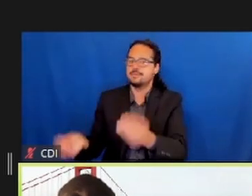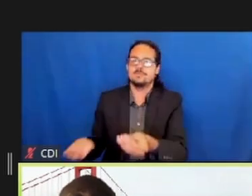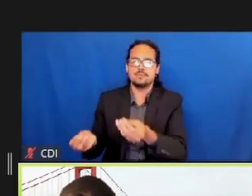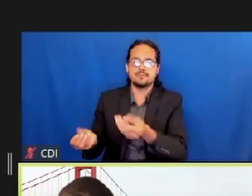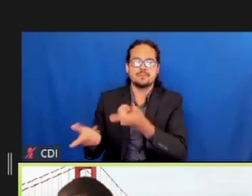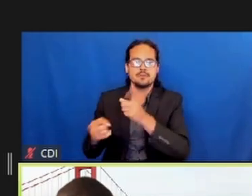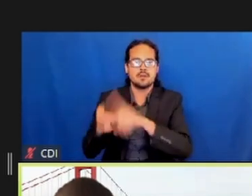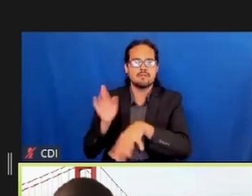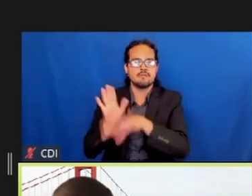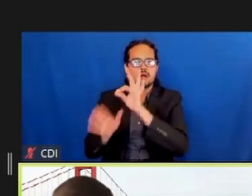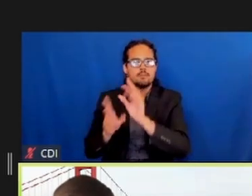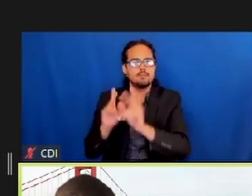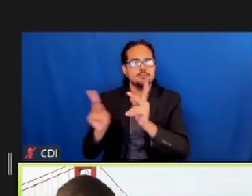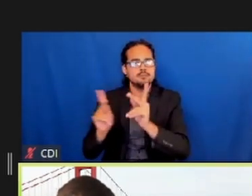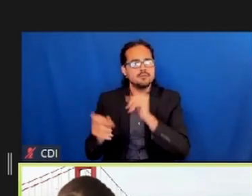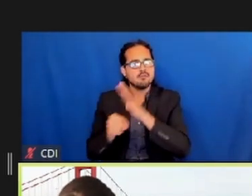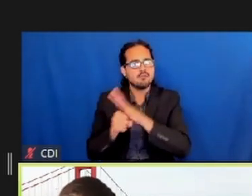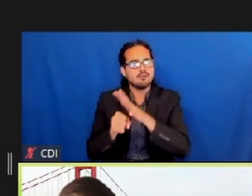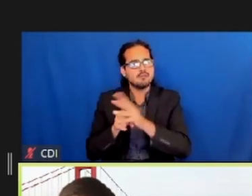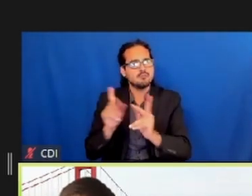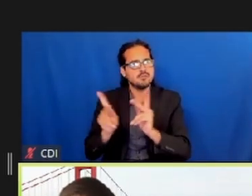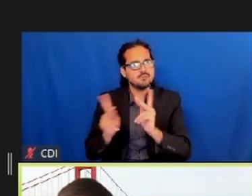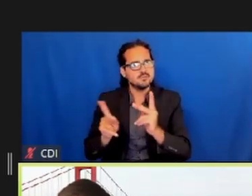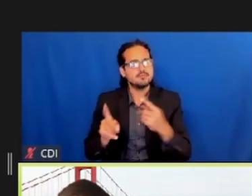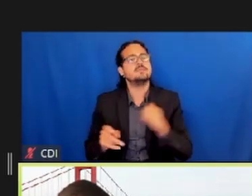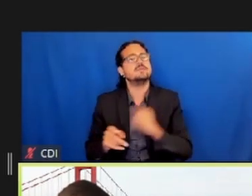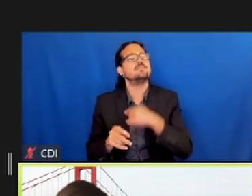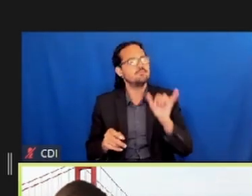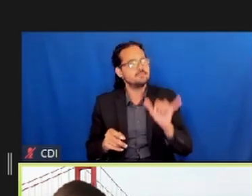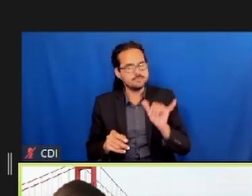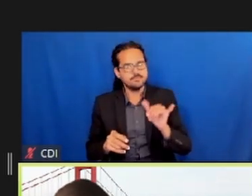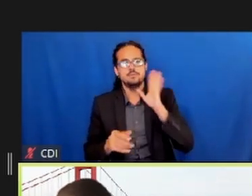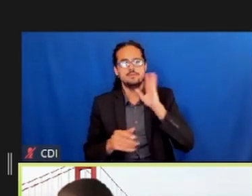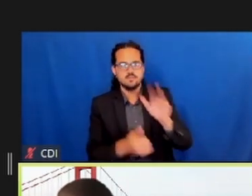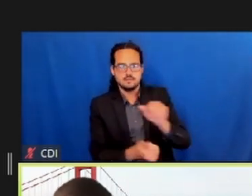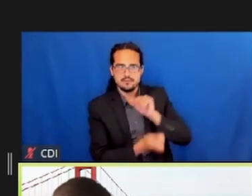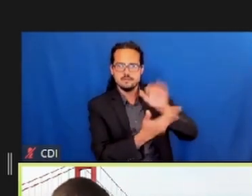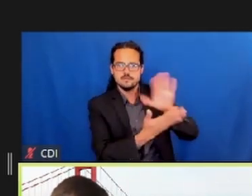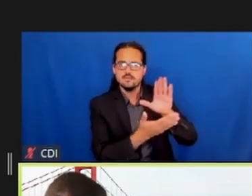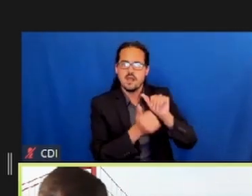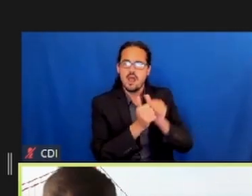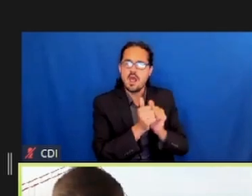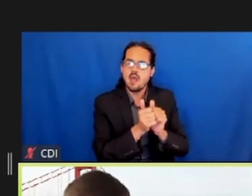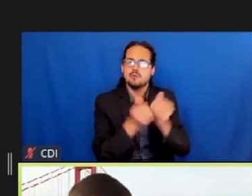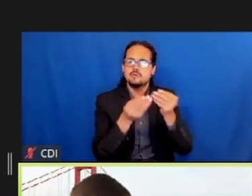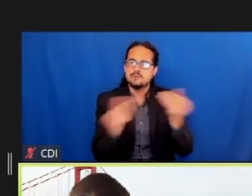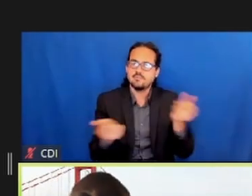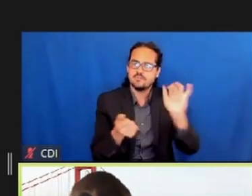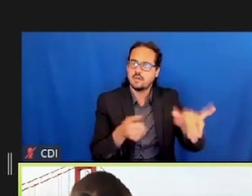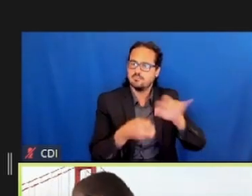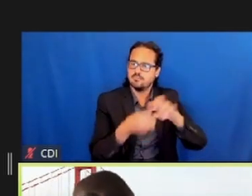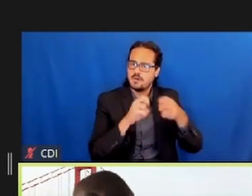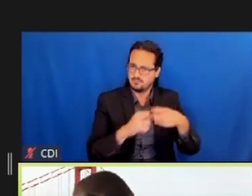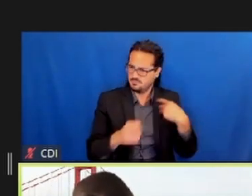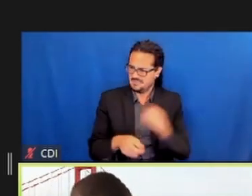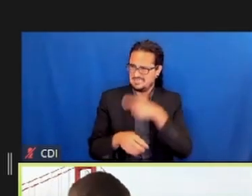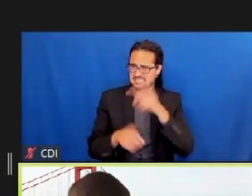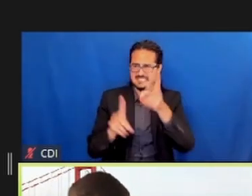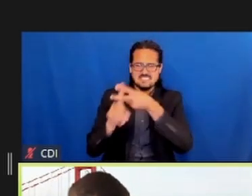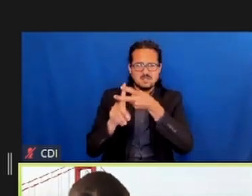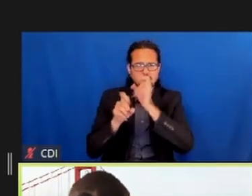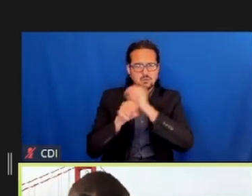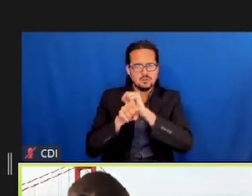need to work collectively to figure out how to address these problems. And finally, as part of the Bay